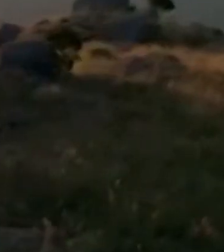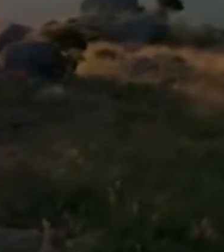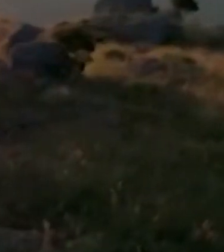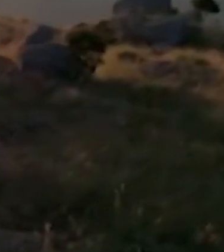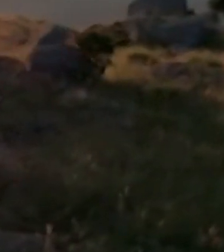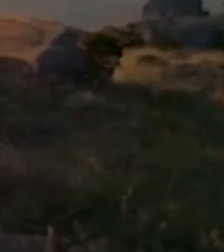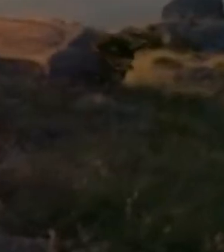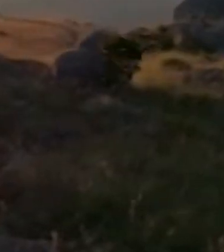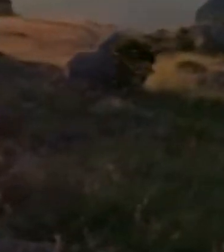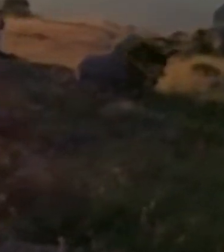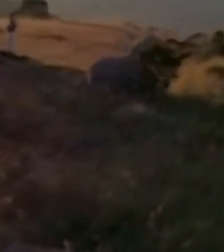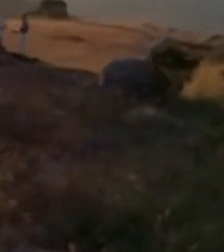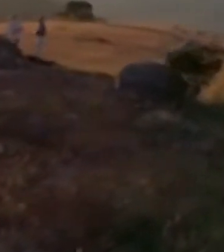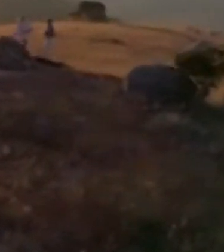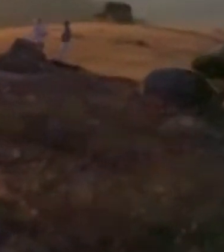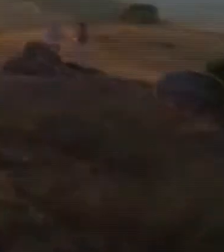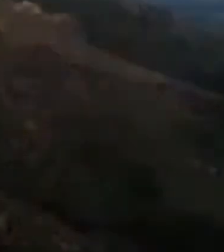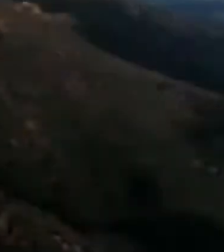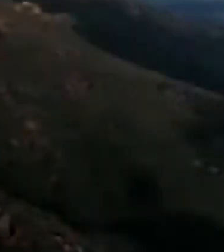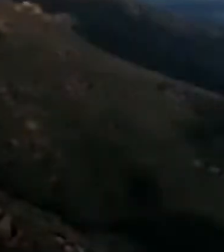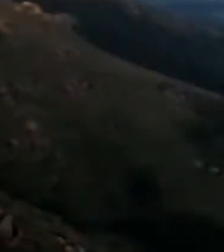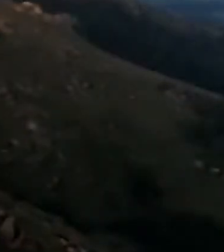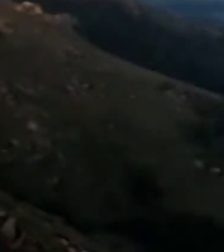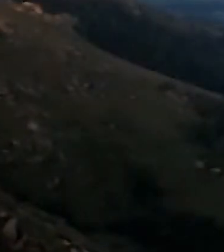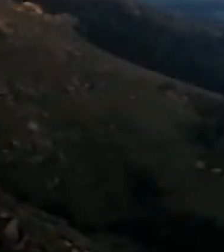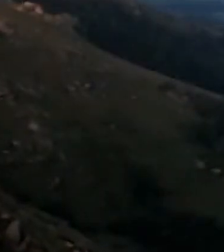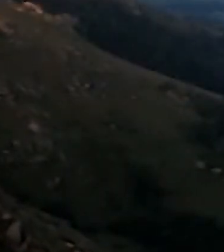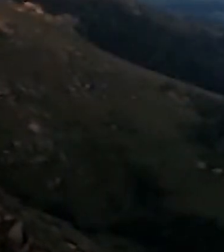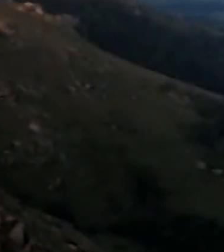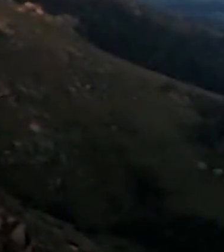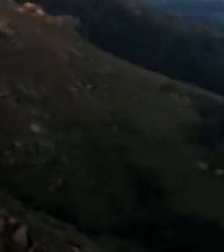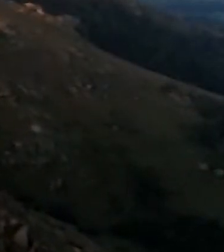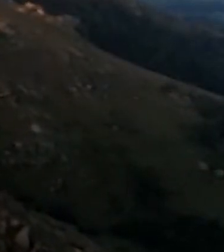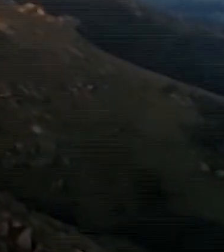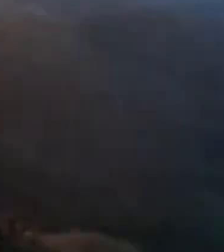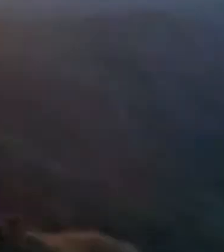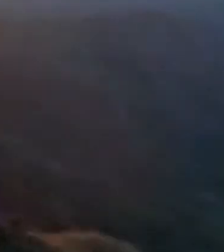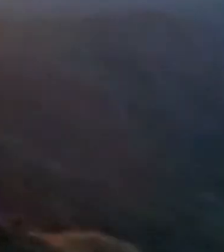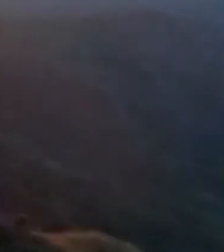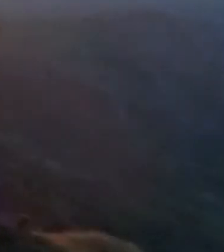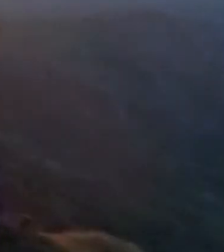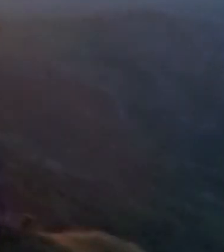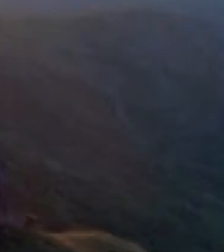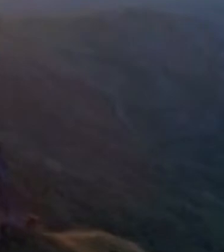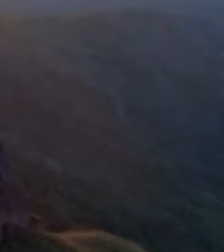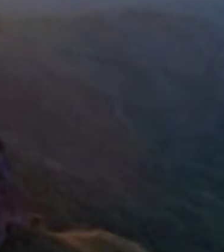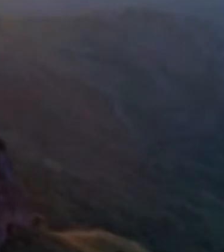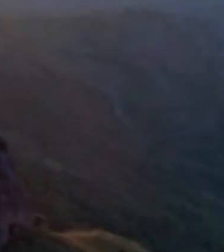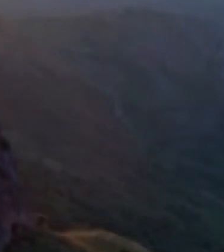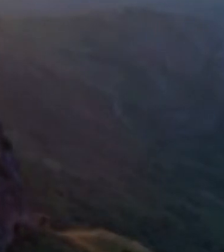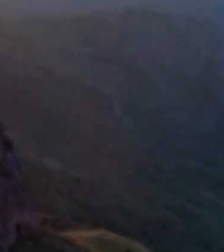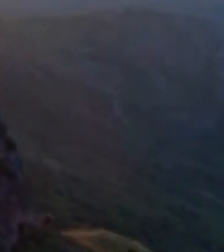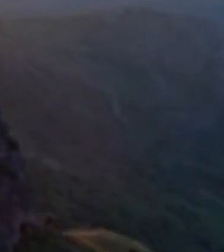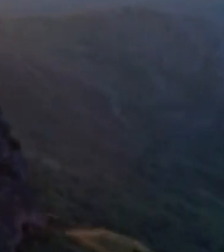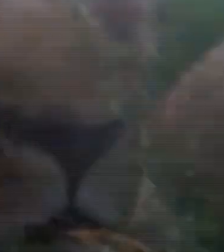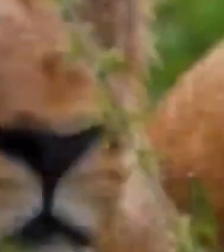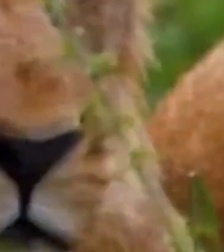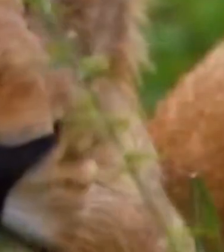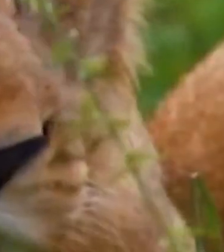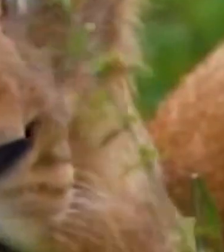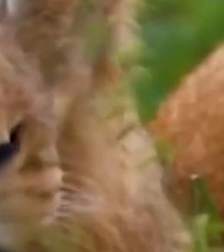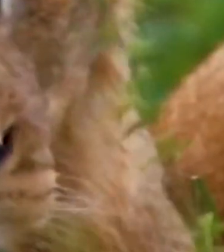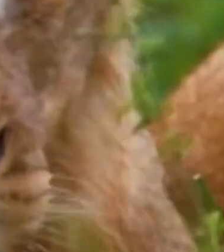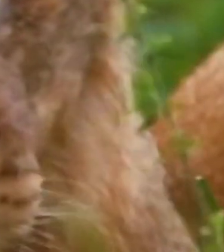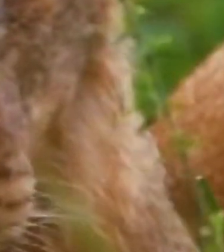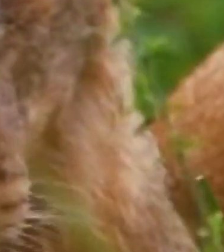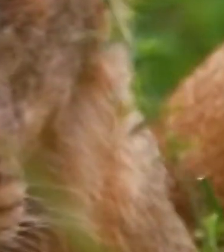heart and a desire for the unexpected. You embark on journeys to discover new